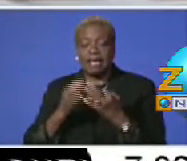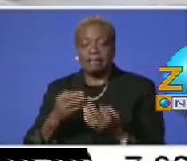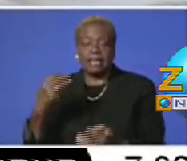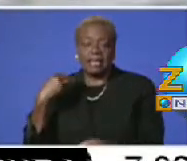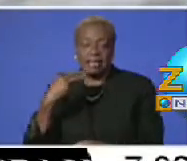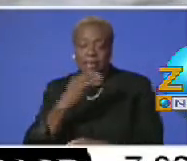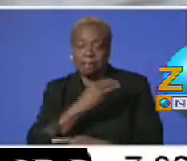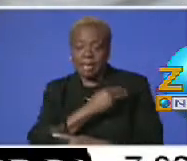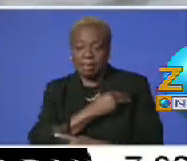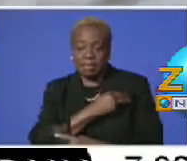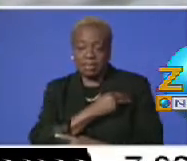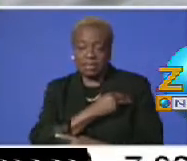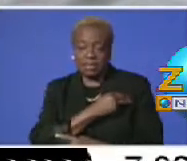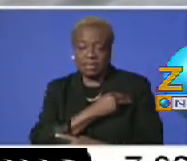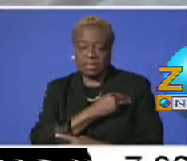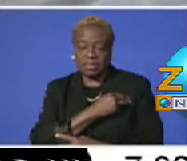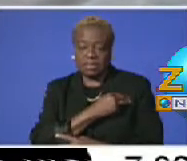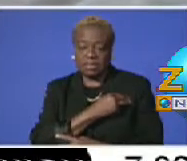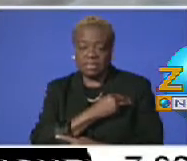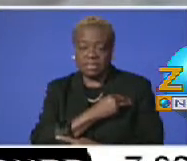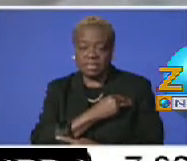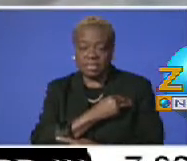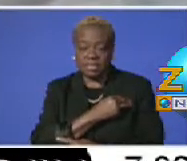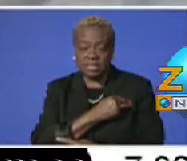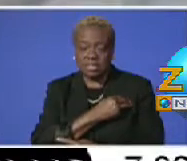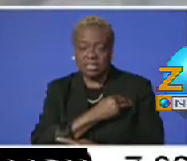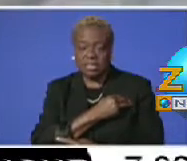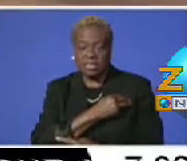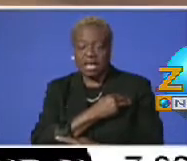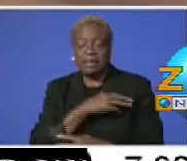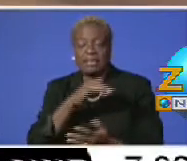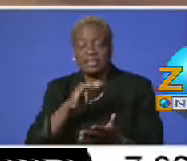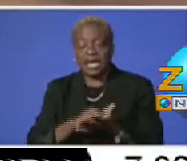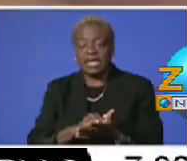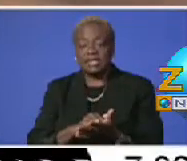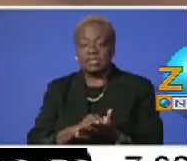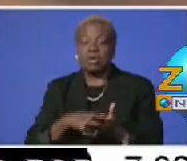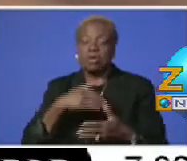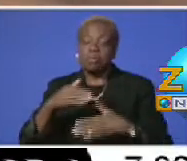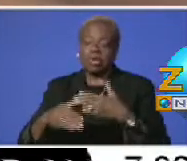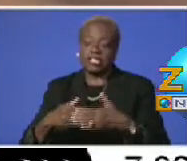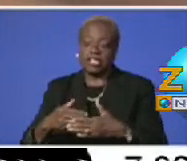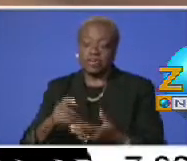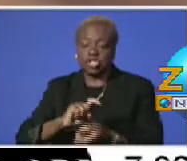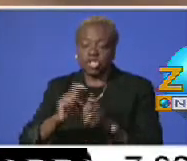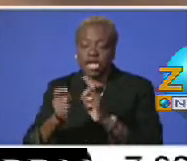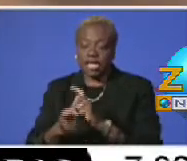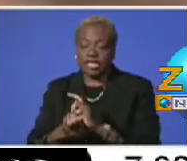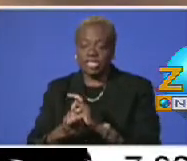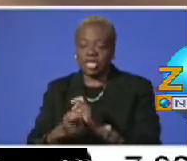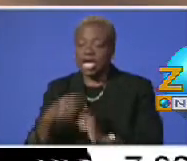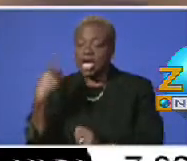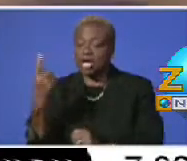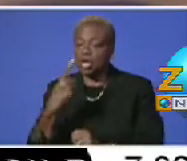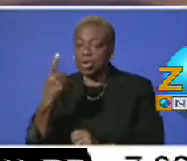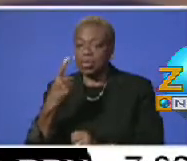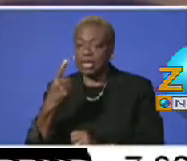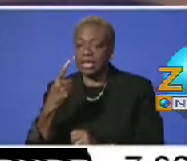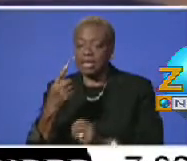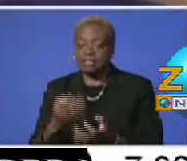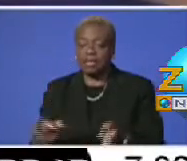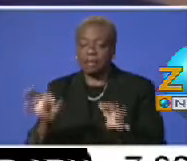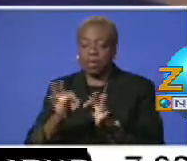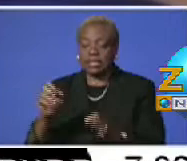times, a lot of family members would be present. That process was changed where only essential staff was in the room with the